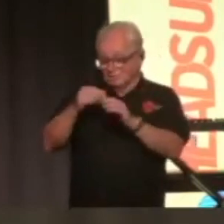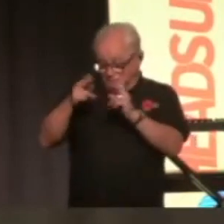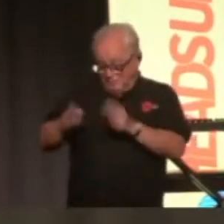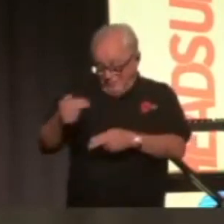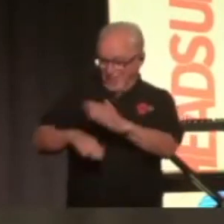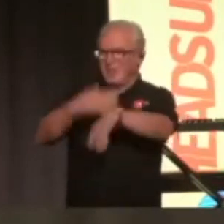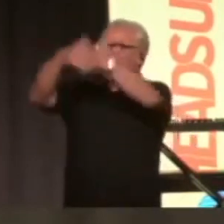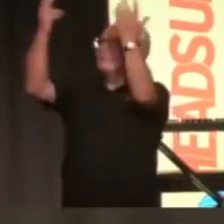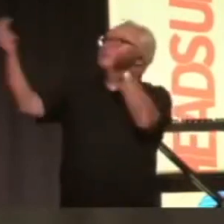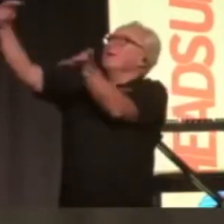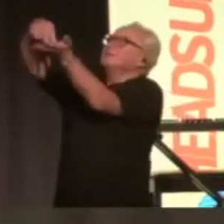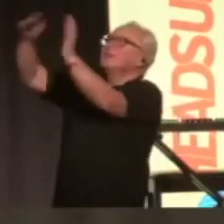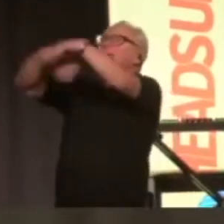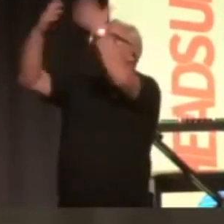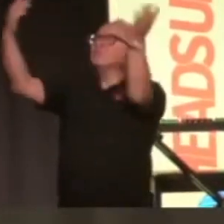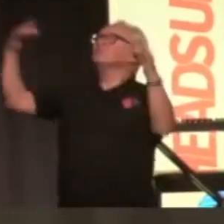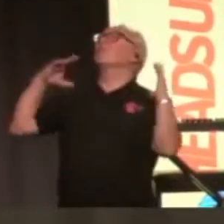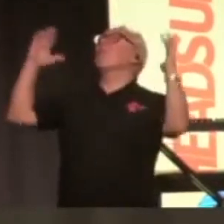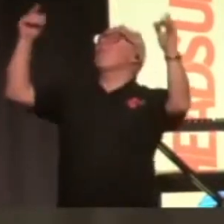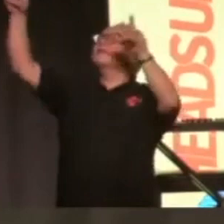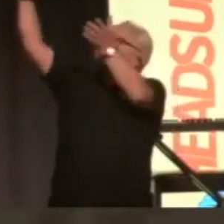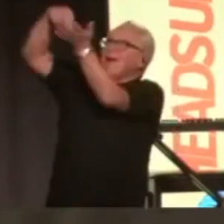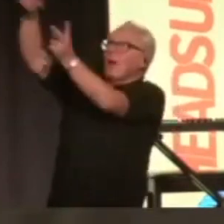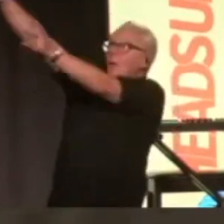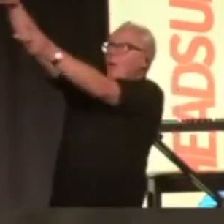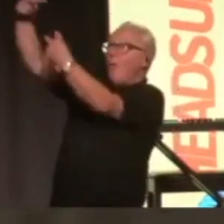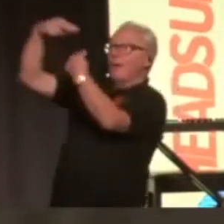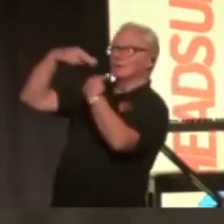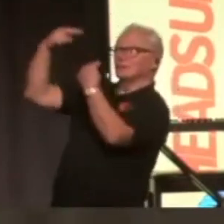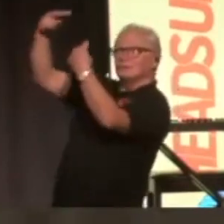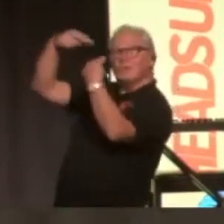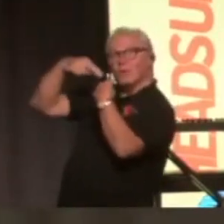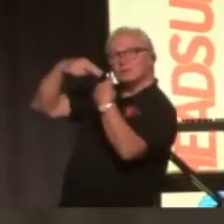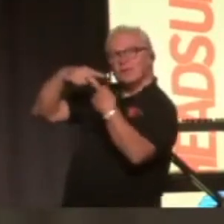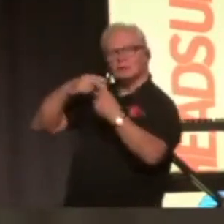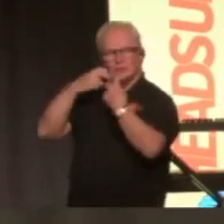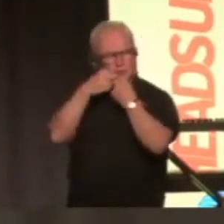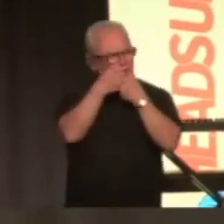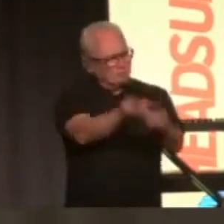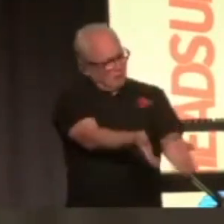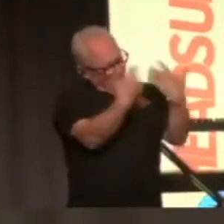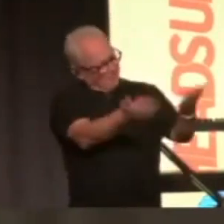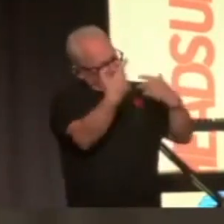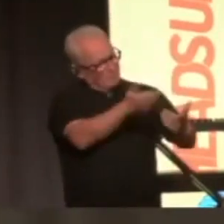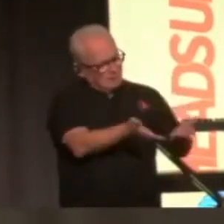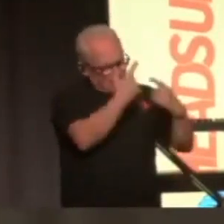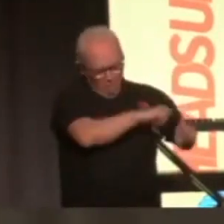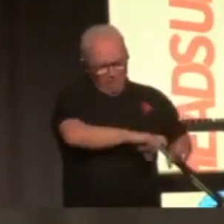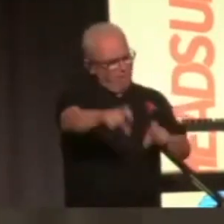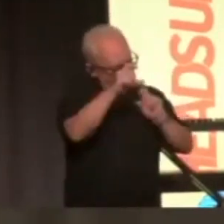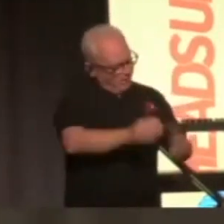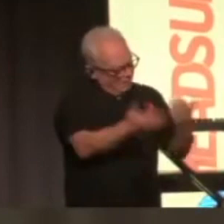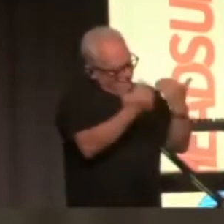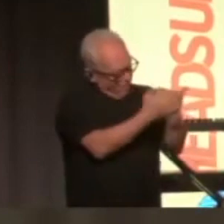the clouds of glory today, along with that group of witnesses there looking down on us and shouting at us and telling us keep going. And you know, he